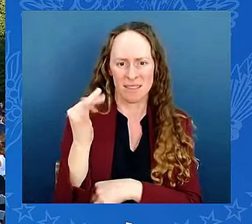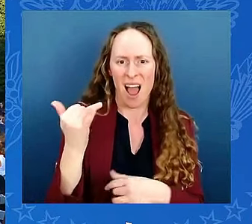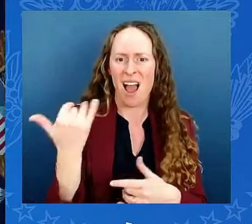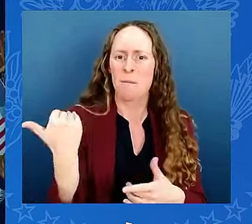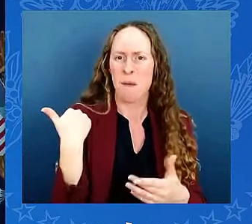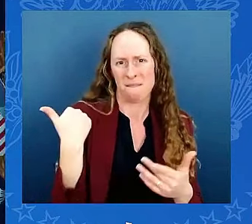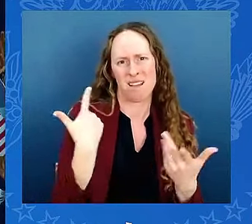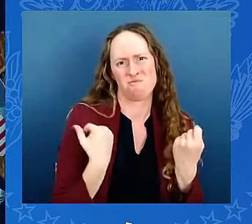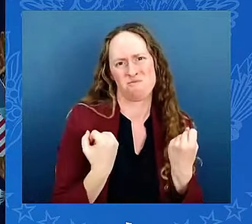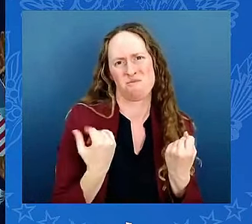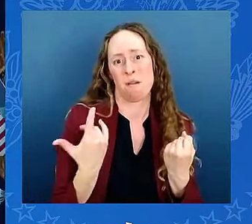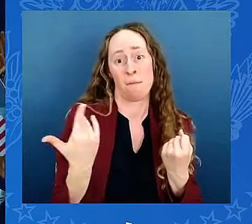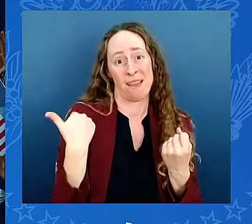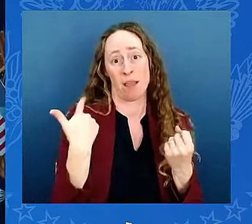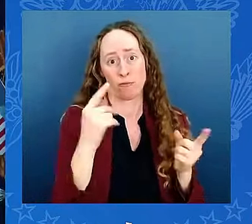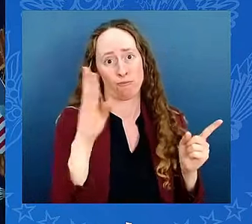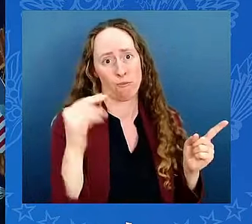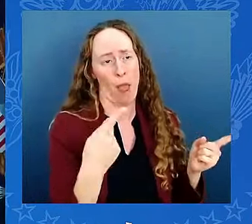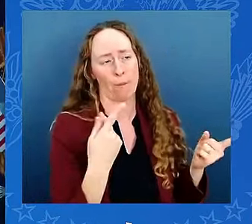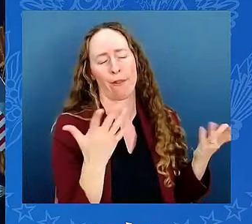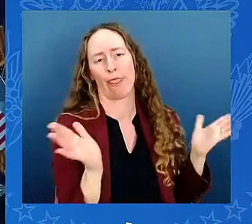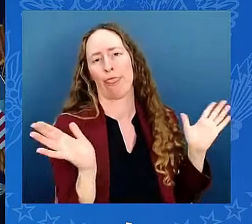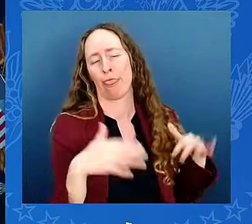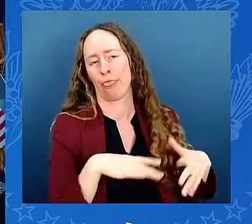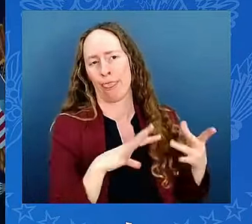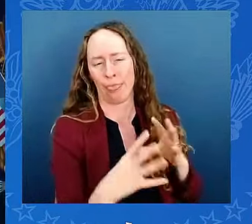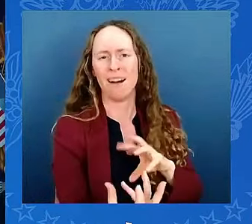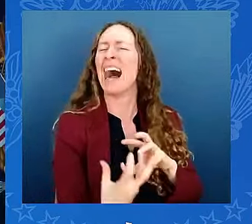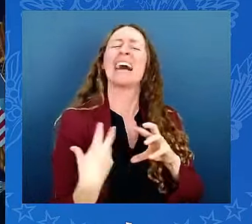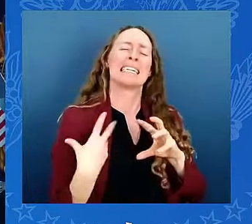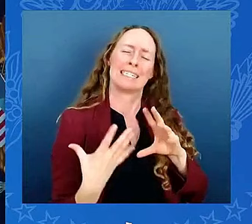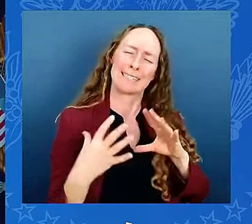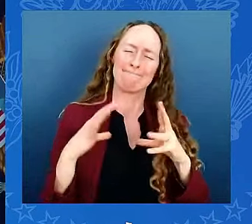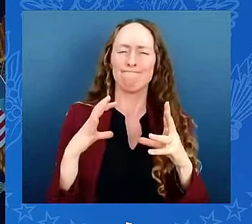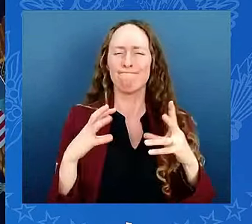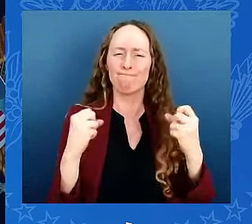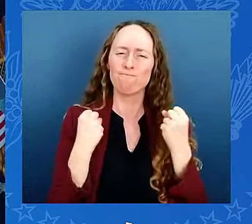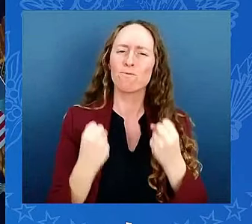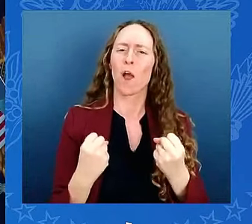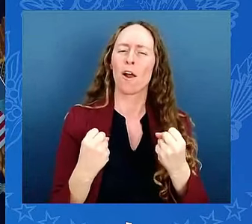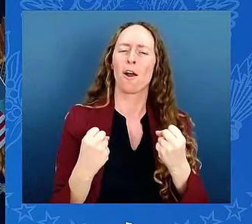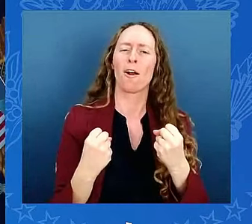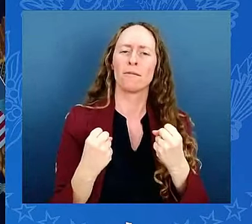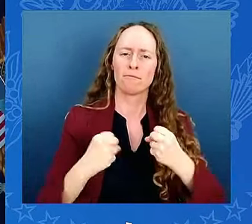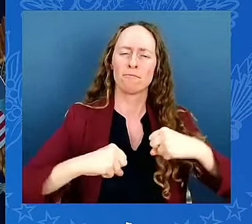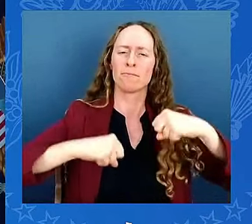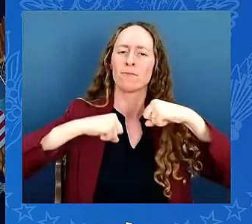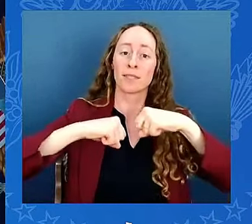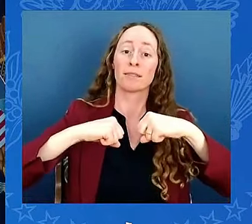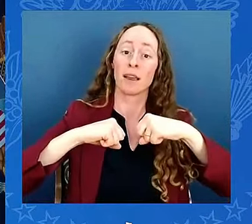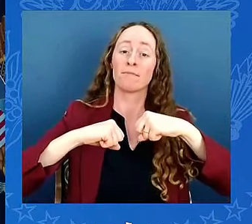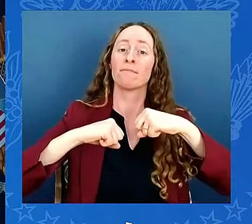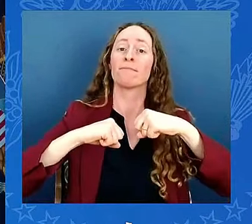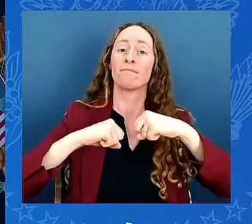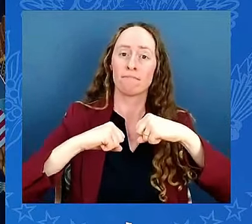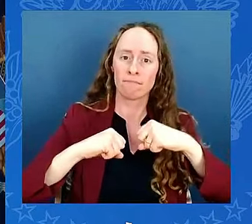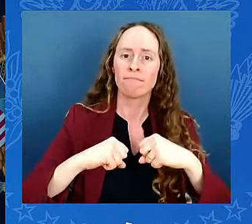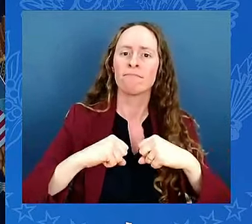Building on the work we started when I was vice president, when I launched the It's On Us program that Kyle mentioned earlier,